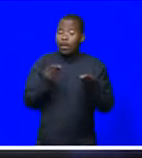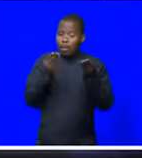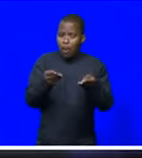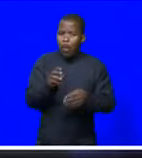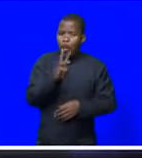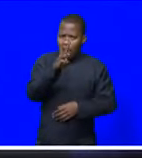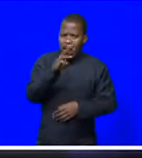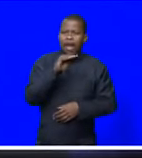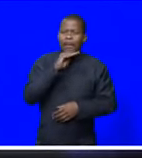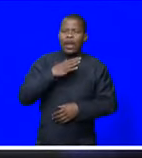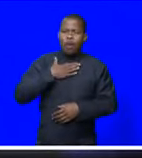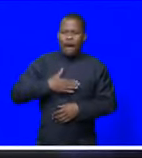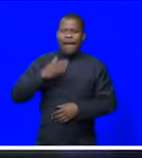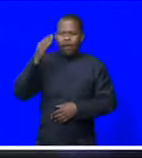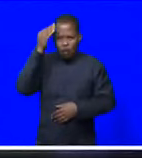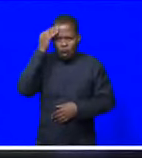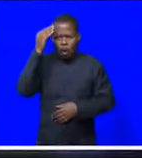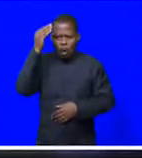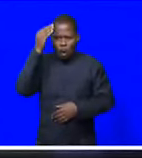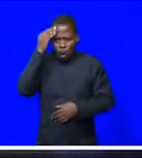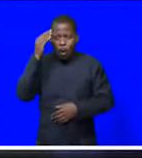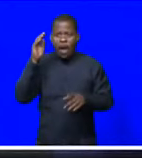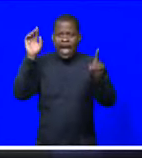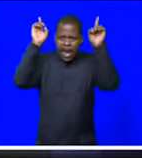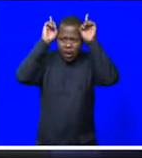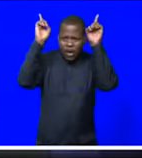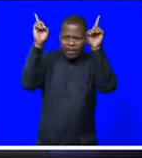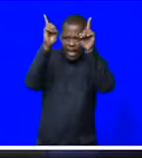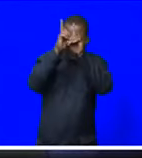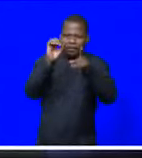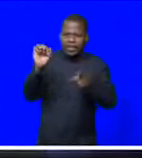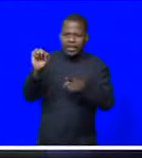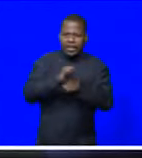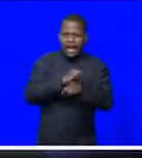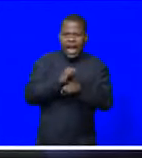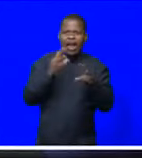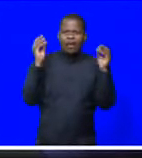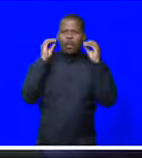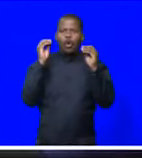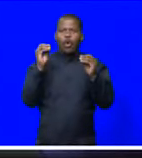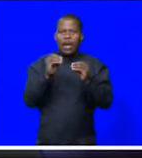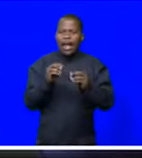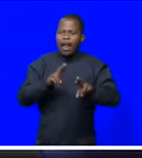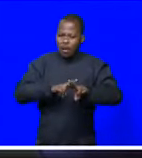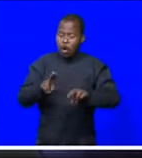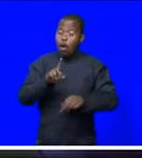resignation letter as an MP if this does not happen.